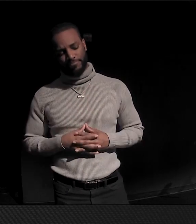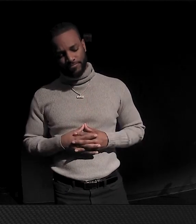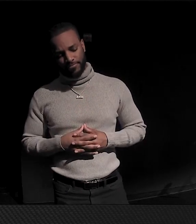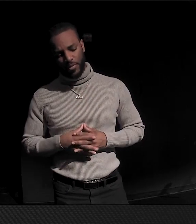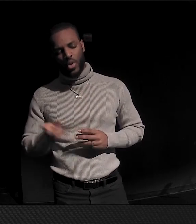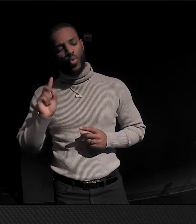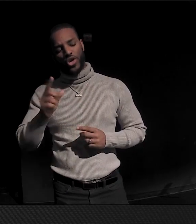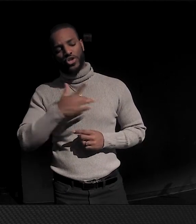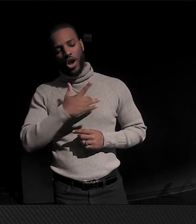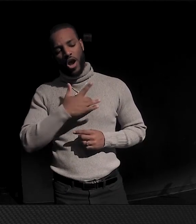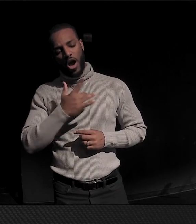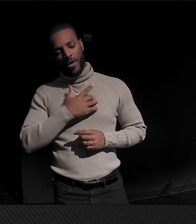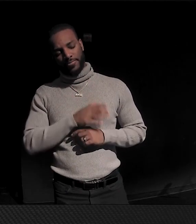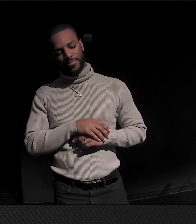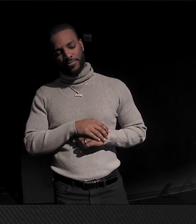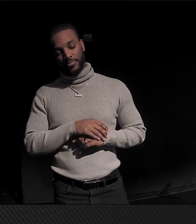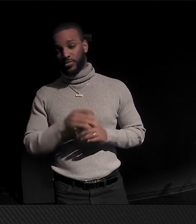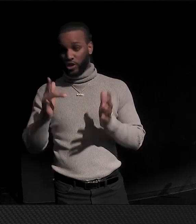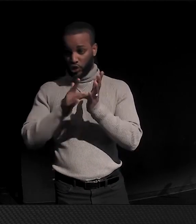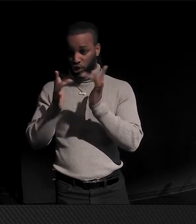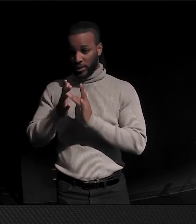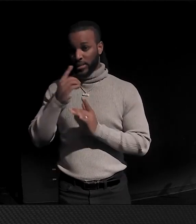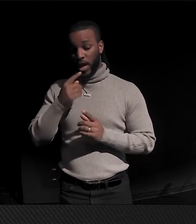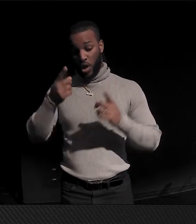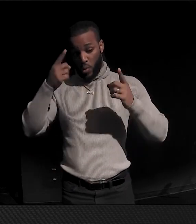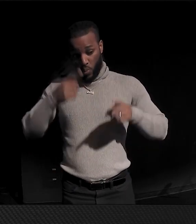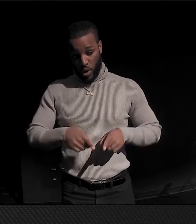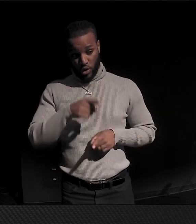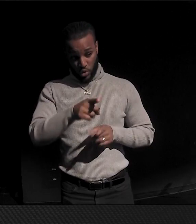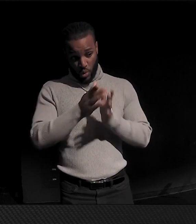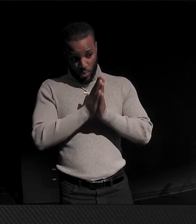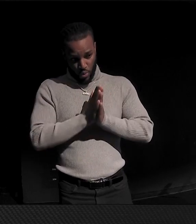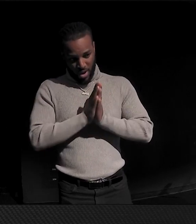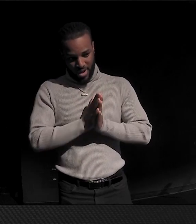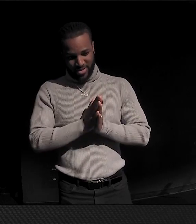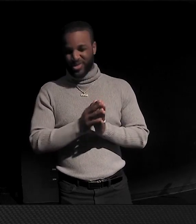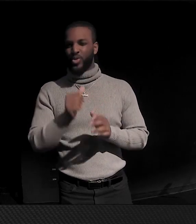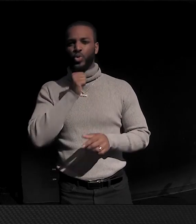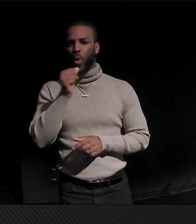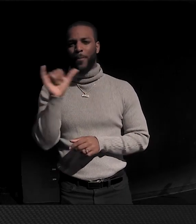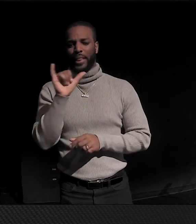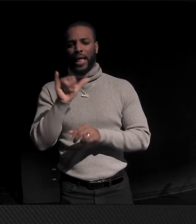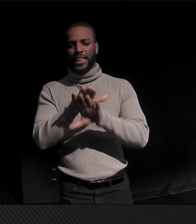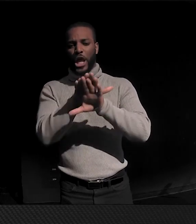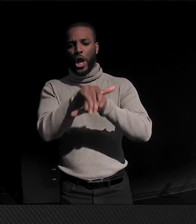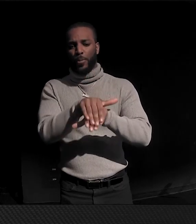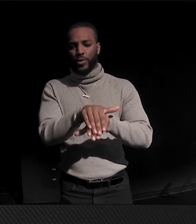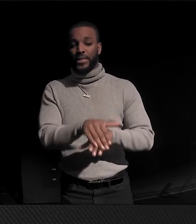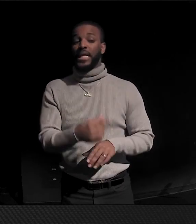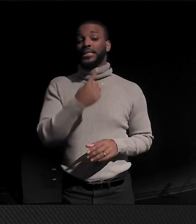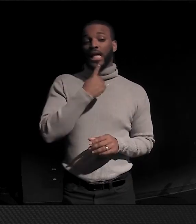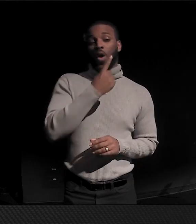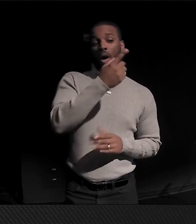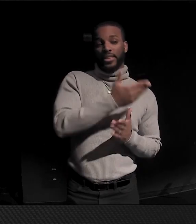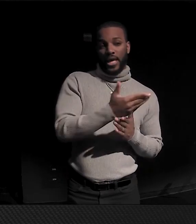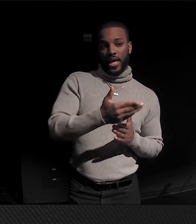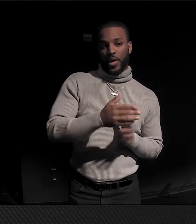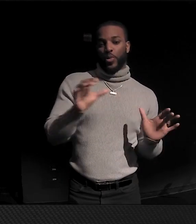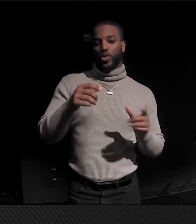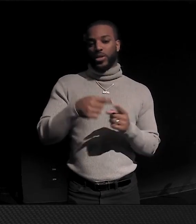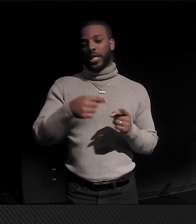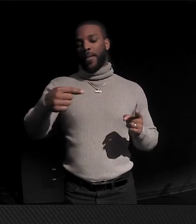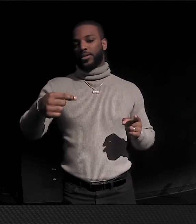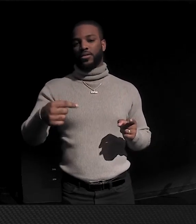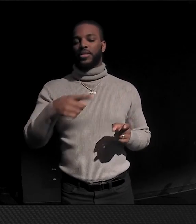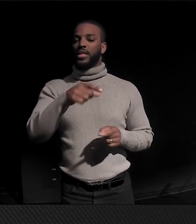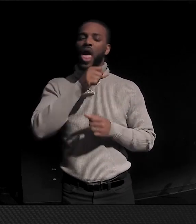Where's your heart? And he says this, and when you pray, don't be like the hypocrites, those that say one thing and do another. For they